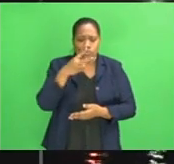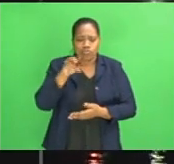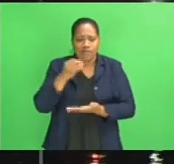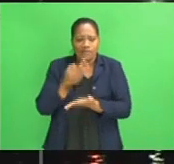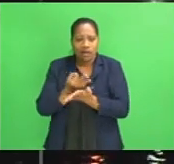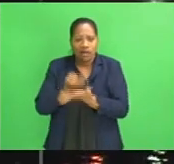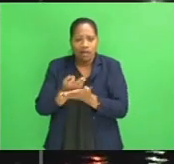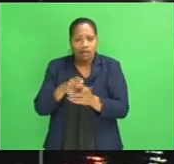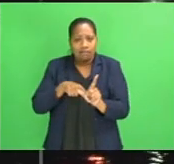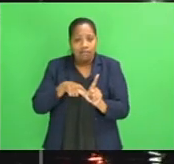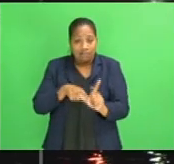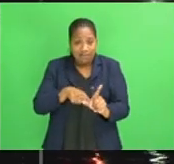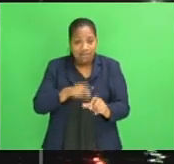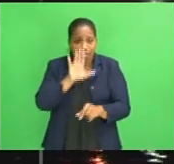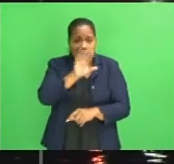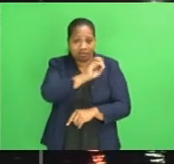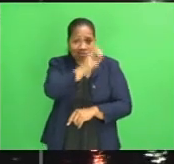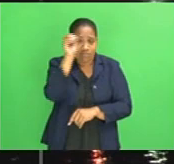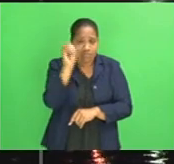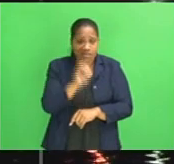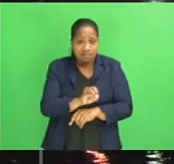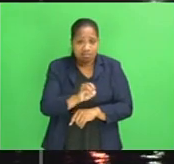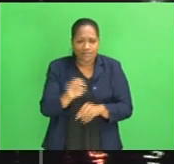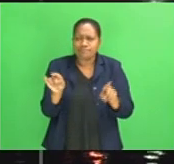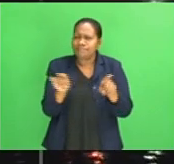year. 5% interest equivalent to